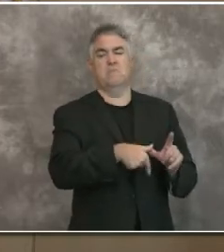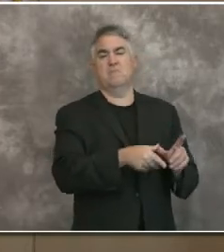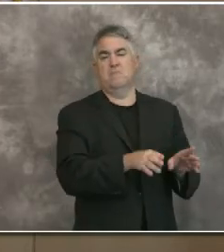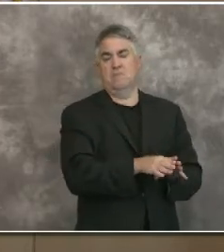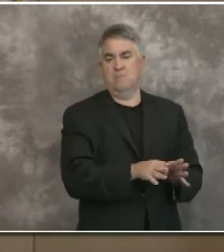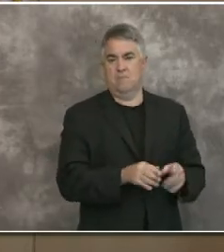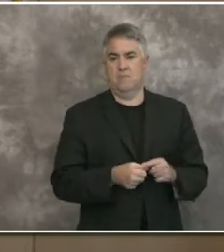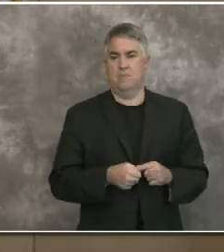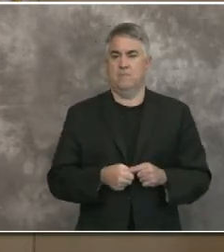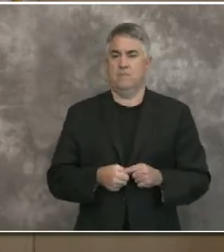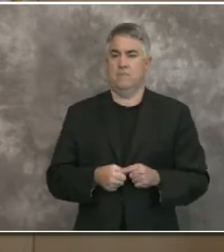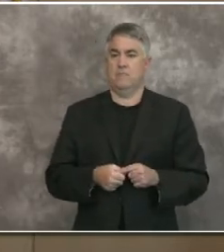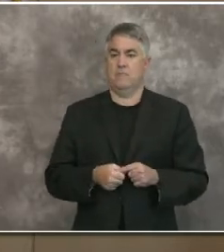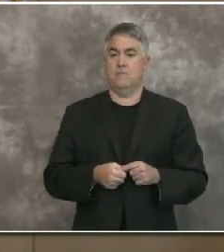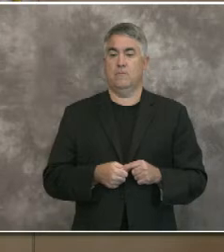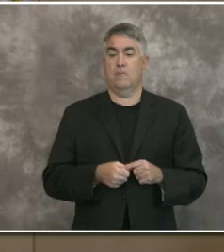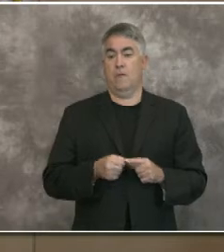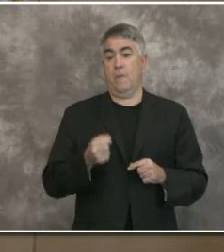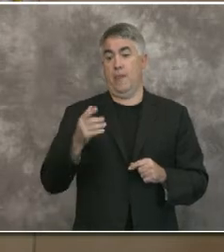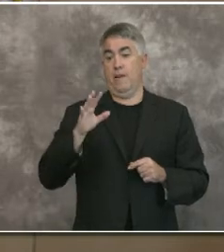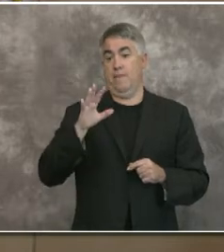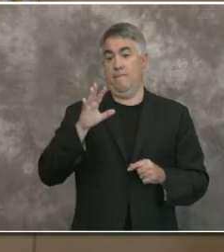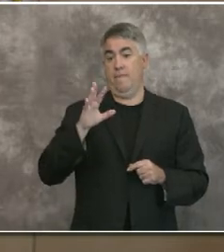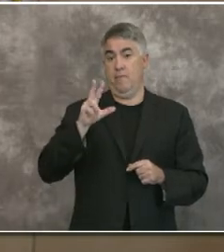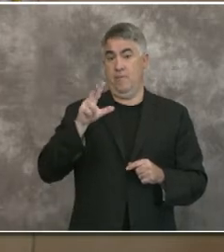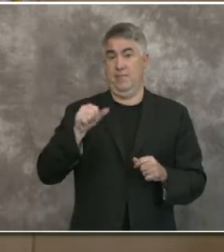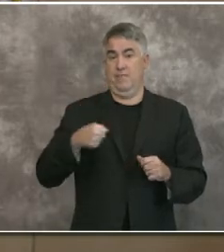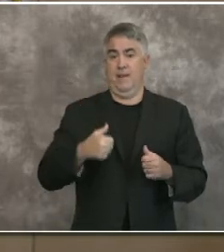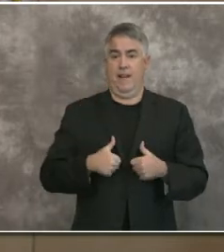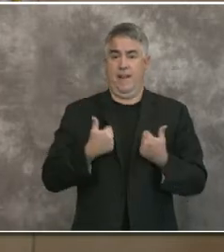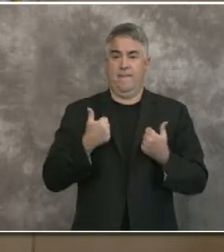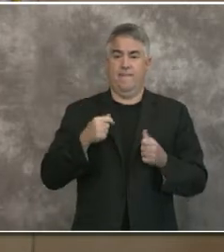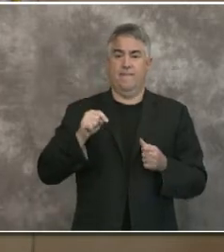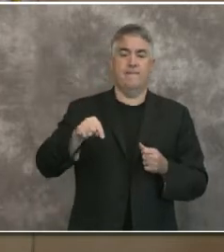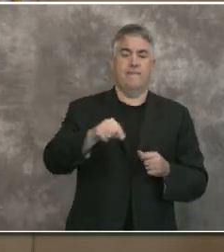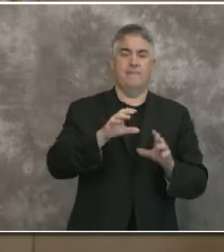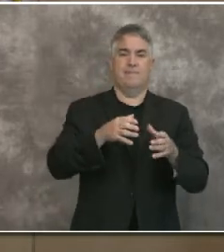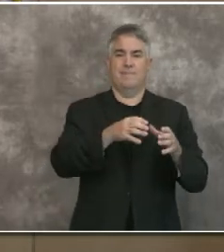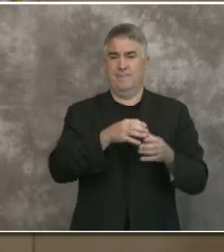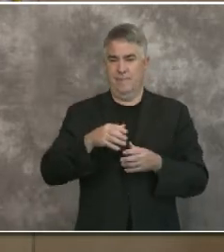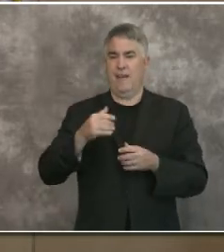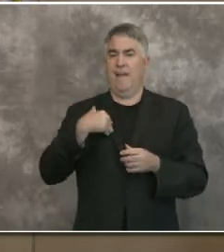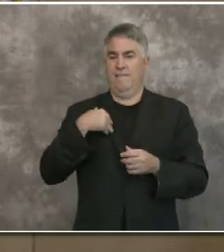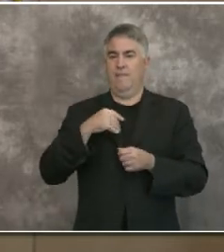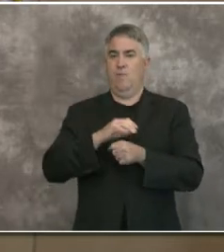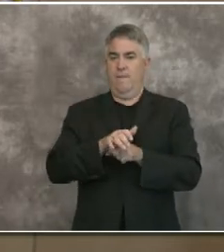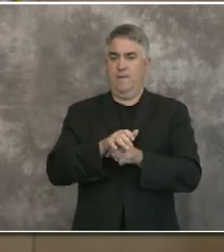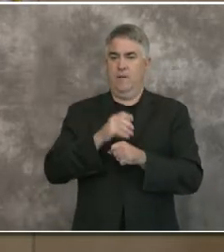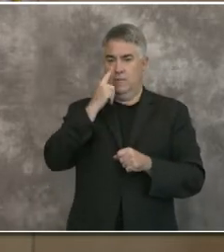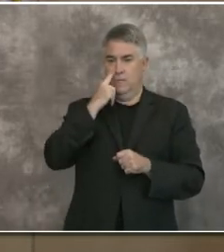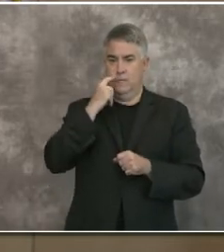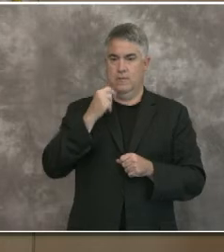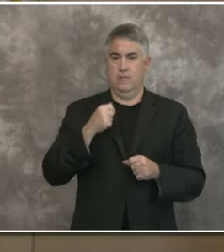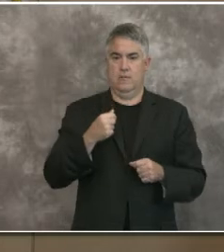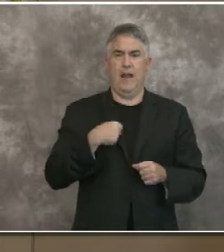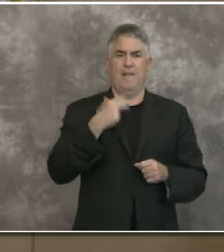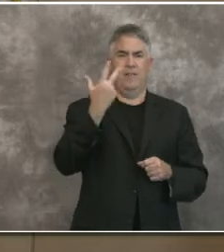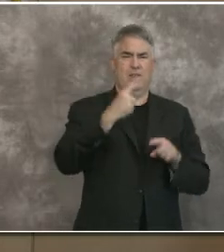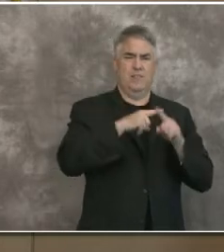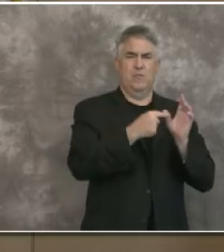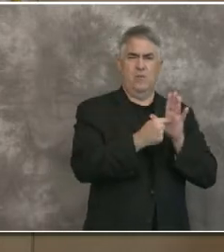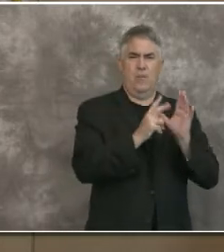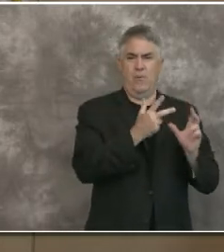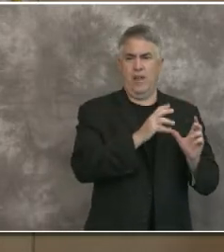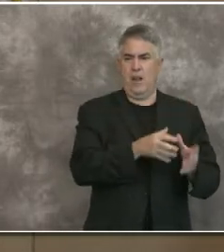53 actual active outbreaks, and we have stratified those into 3 categories. 19 or 22%